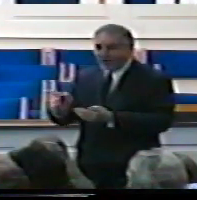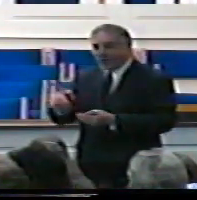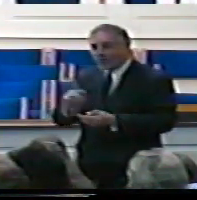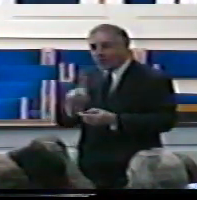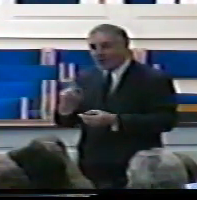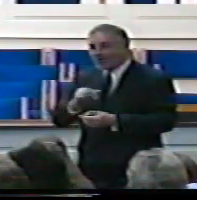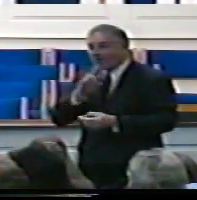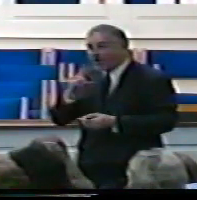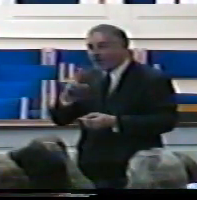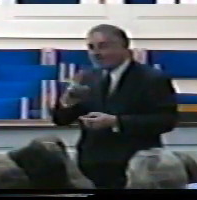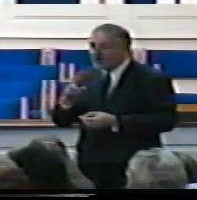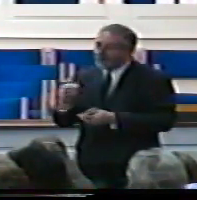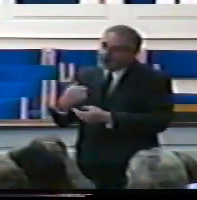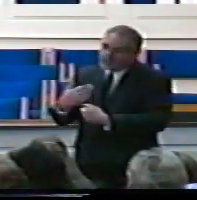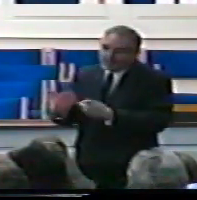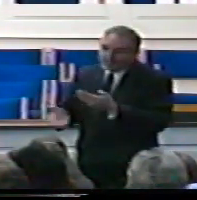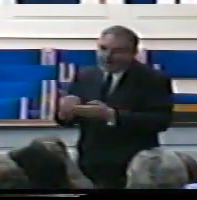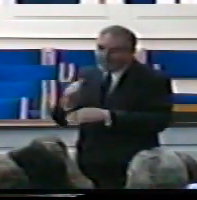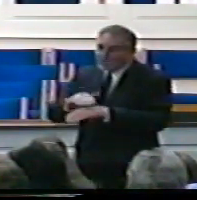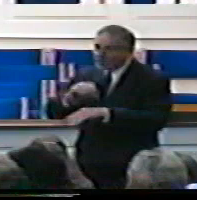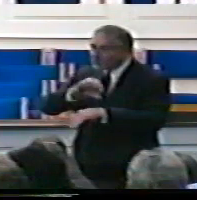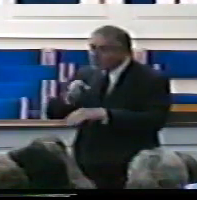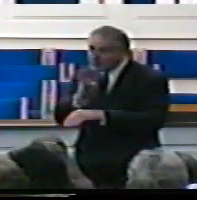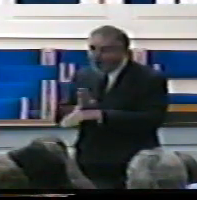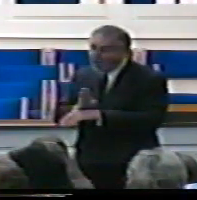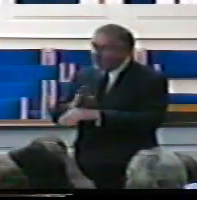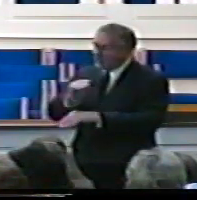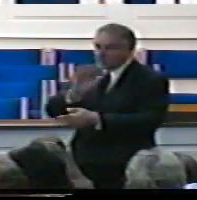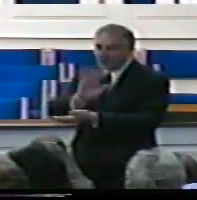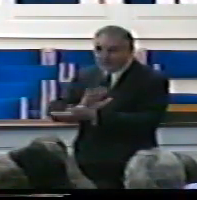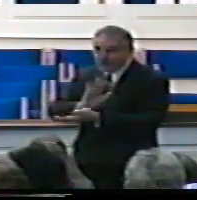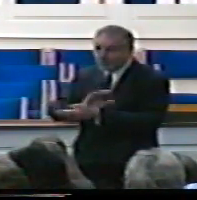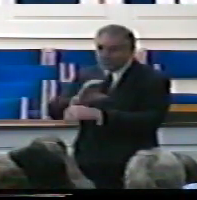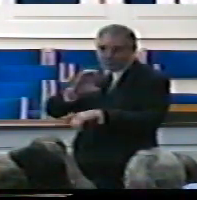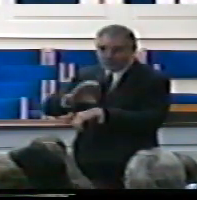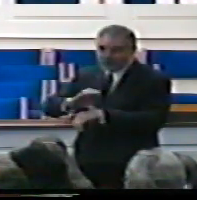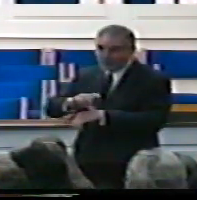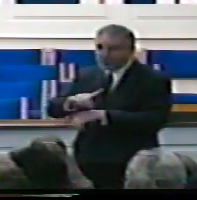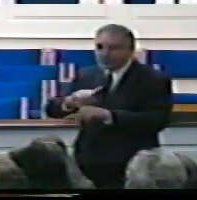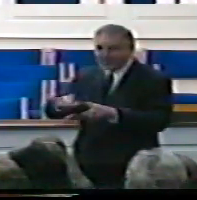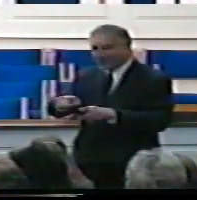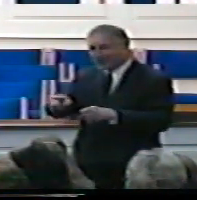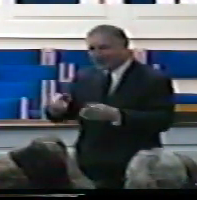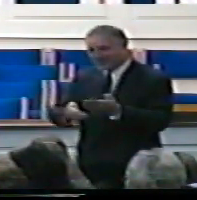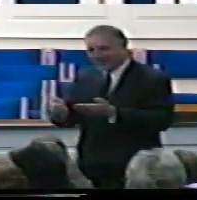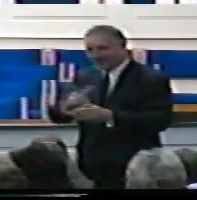him on the job. You may be serving at school. You may be serving at church. But you're serving the Lord somewhere.